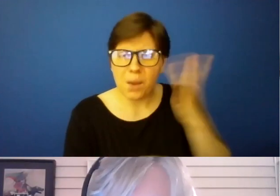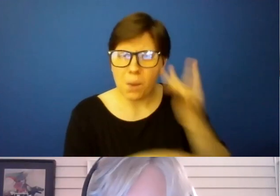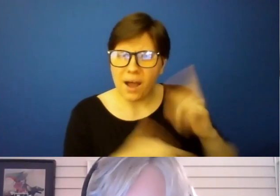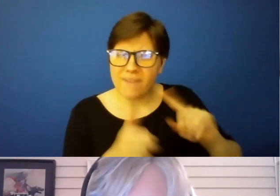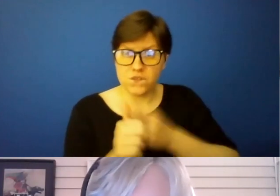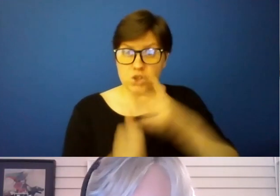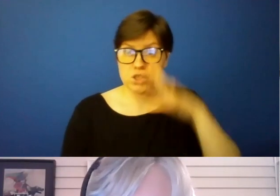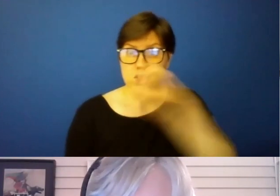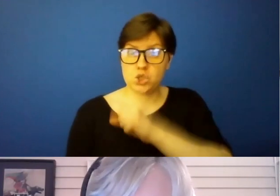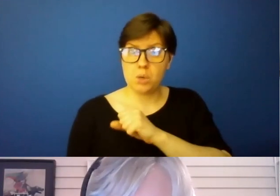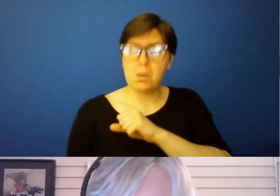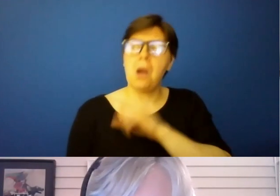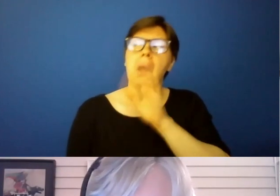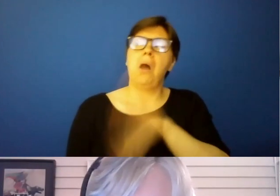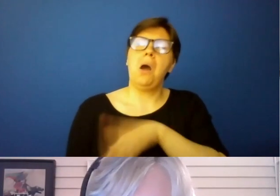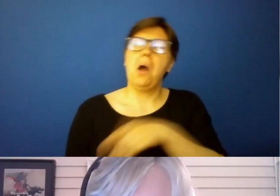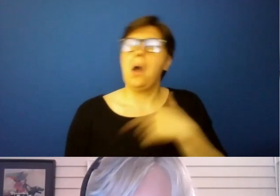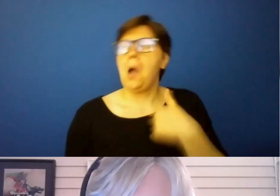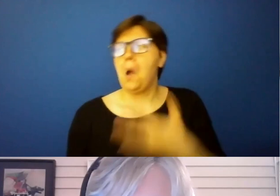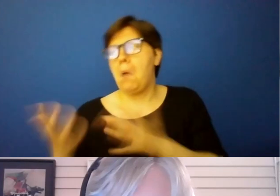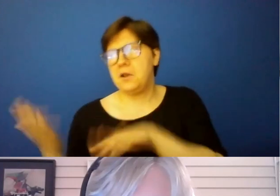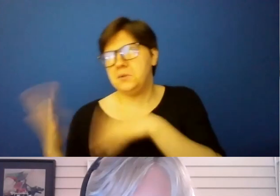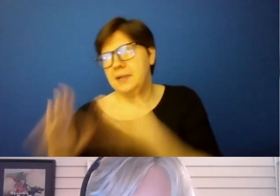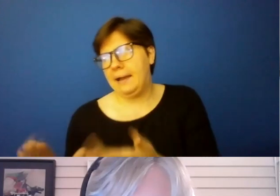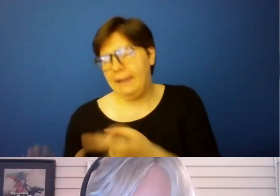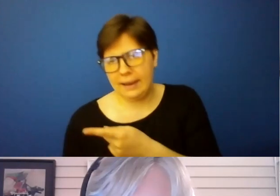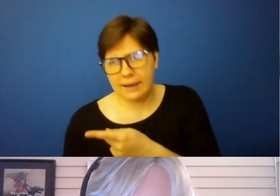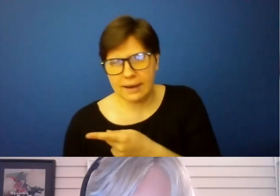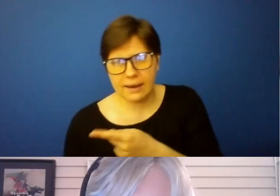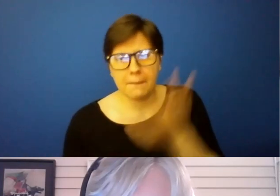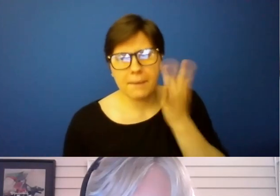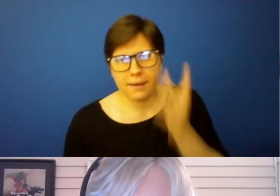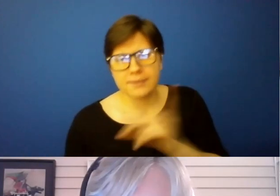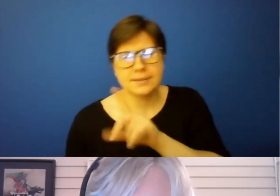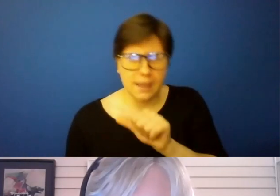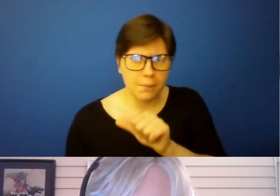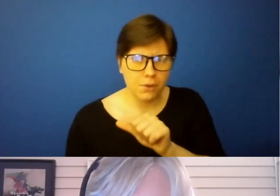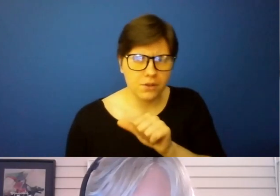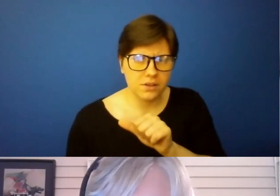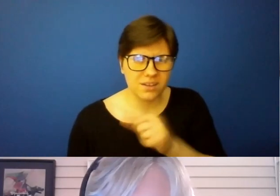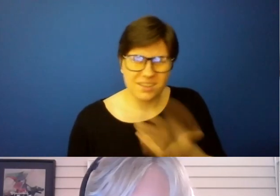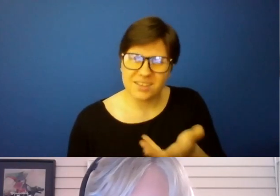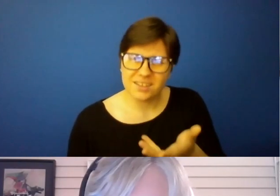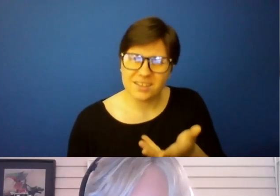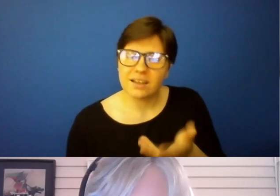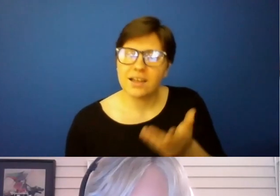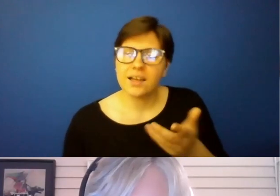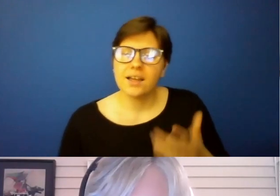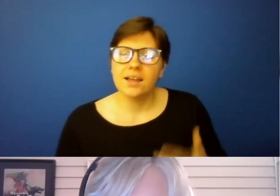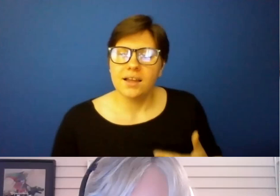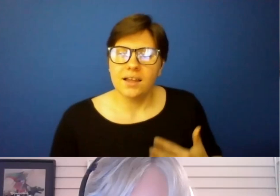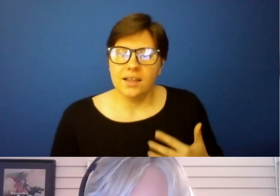assumption always that, oh, we want to die because we're disabled, you know? And